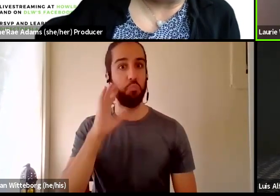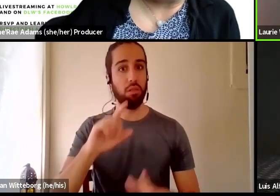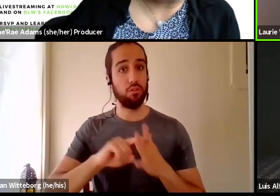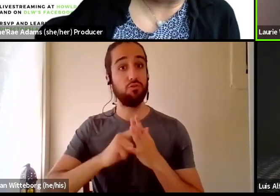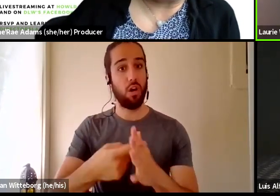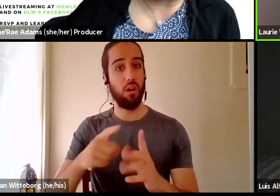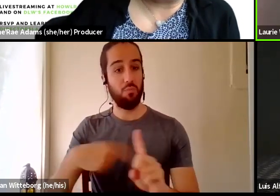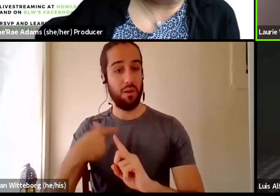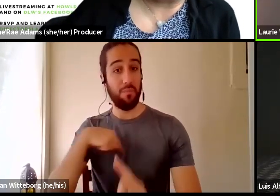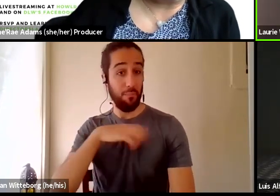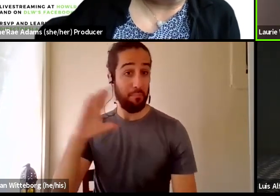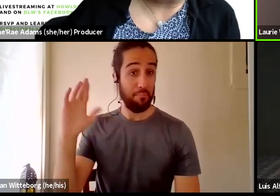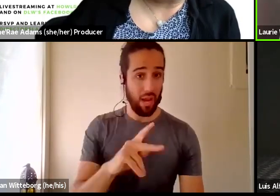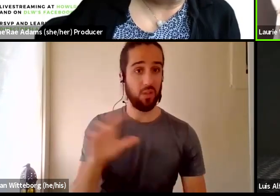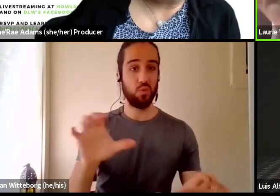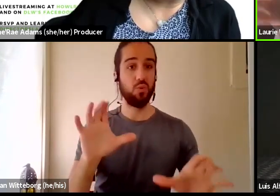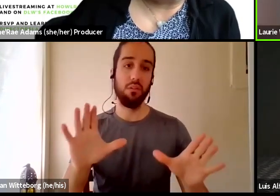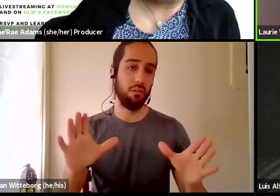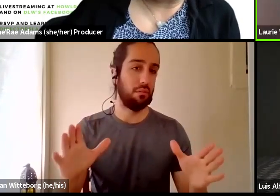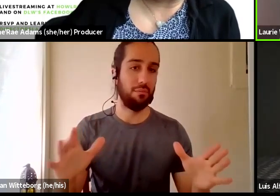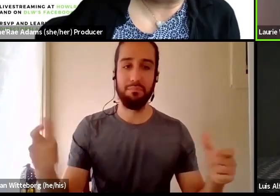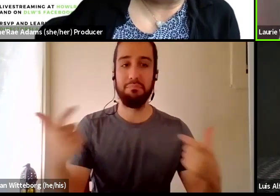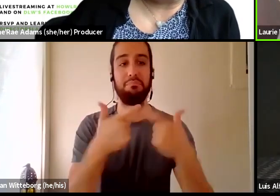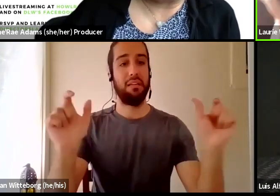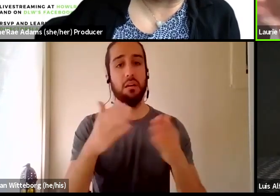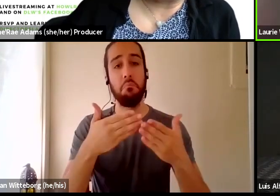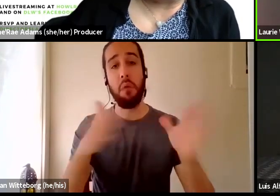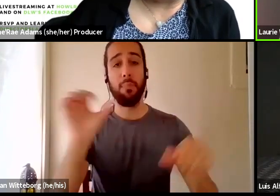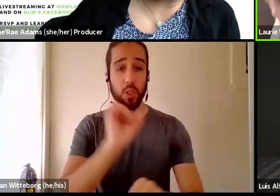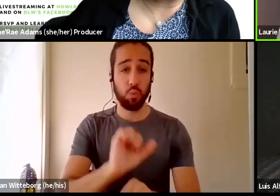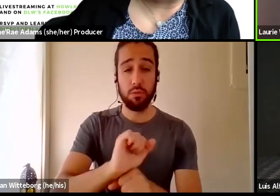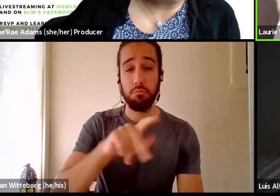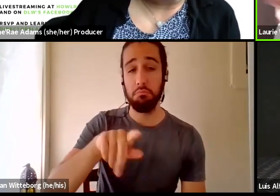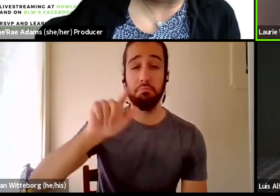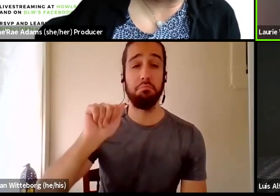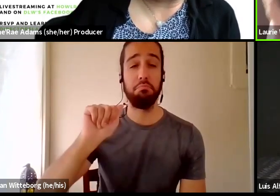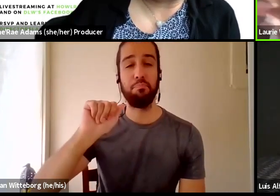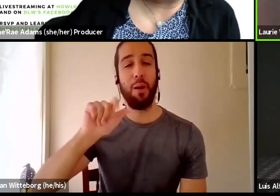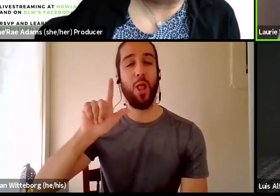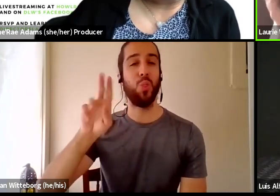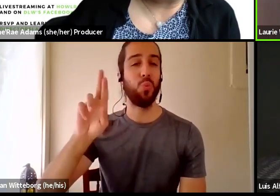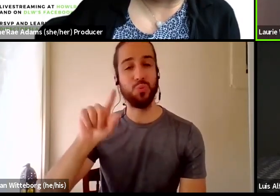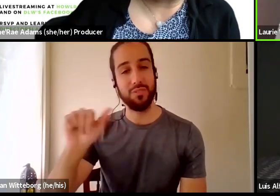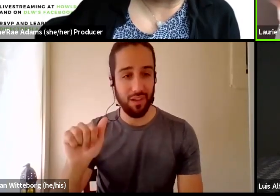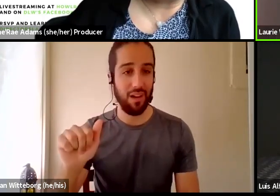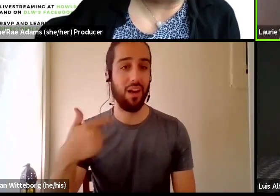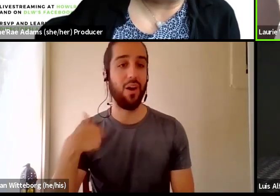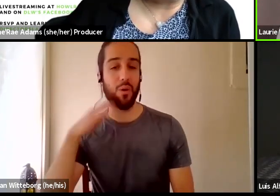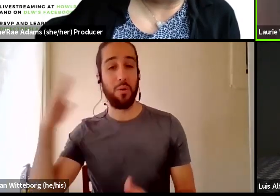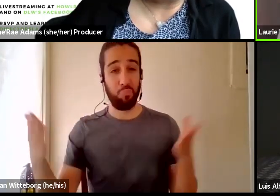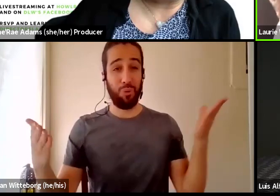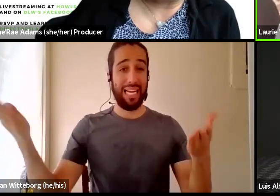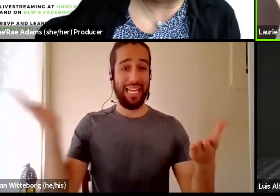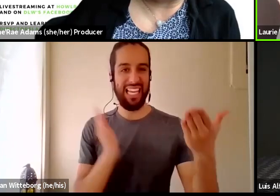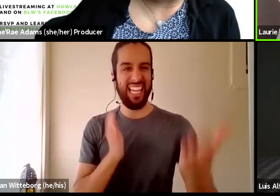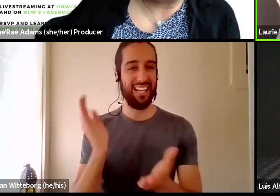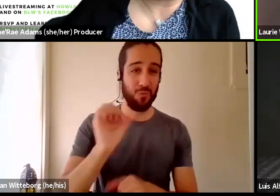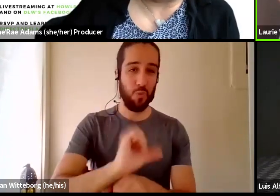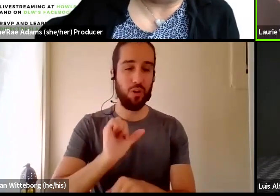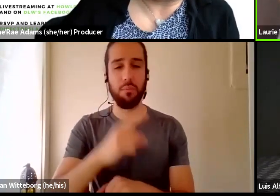pick up and do a big public works palooza, and everyone's going to come back and we're going to rehearse and bring all that works. That work's not going